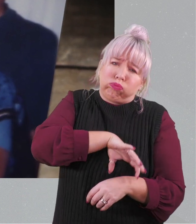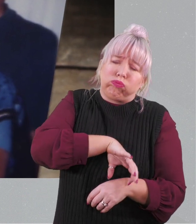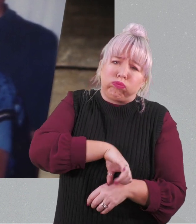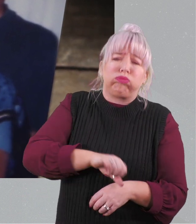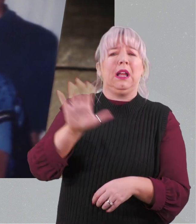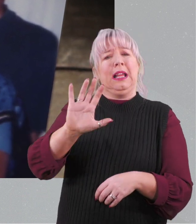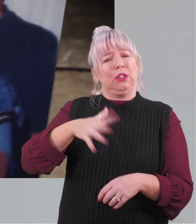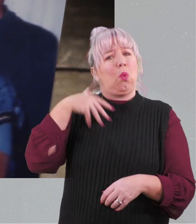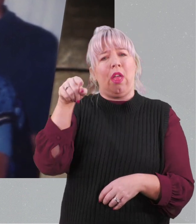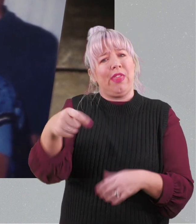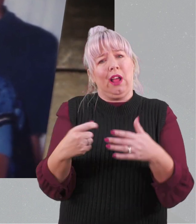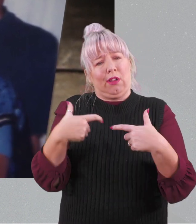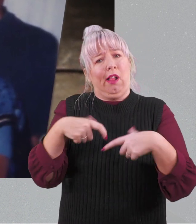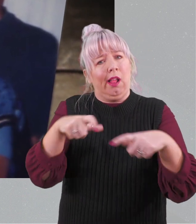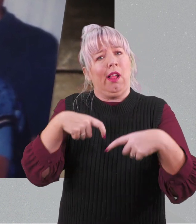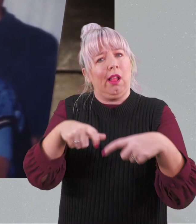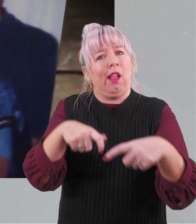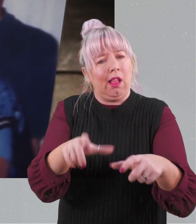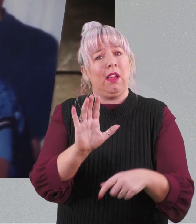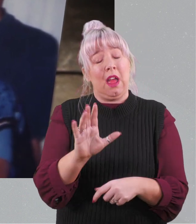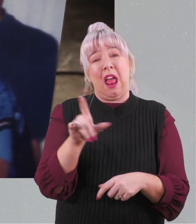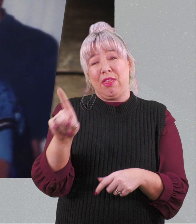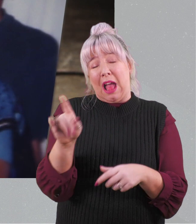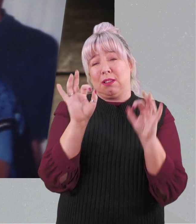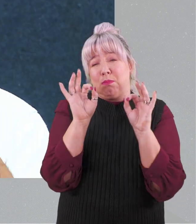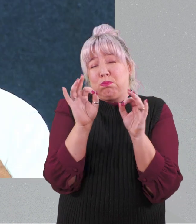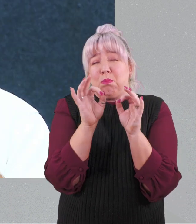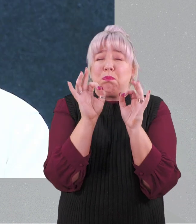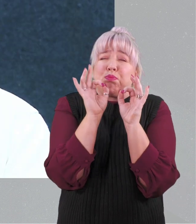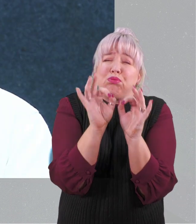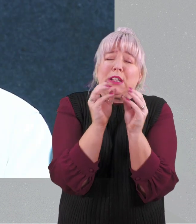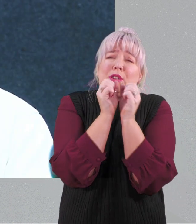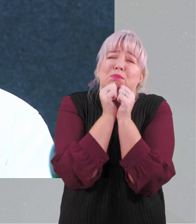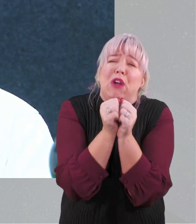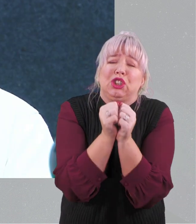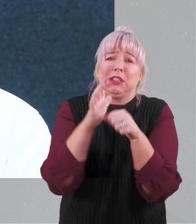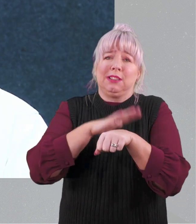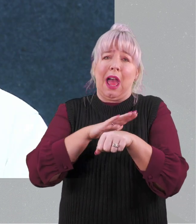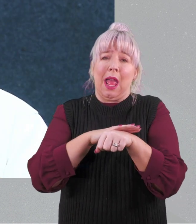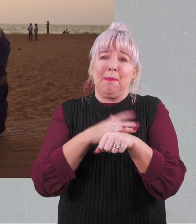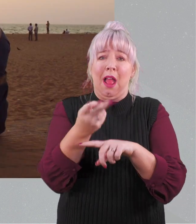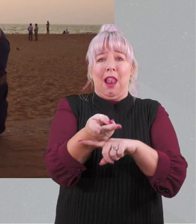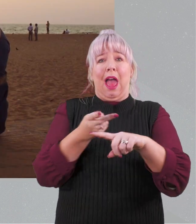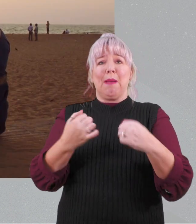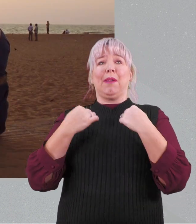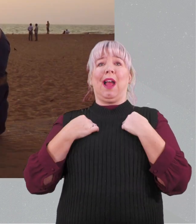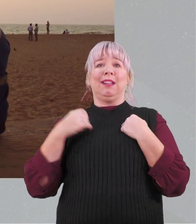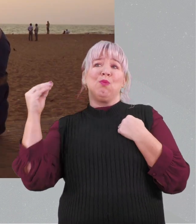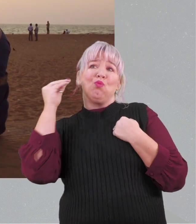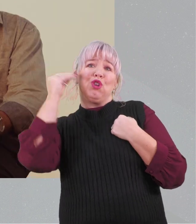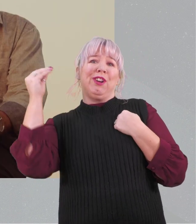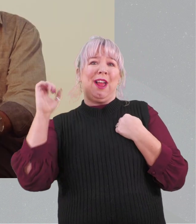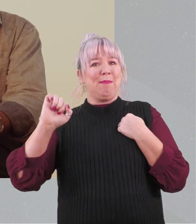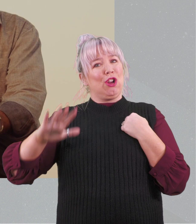may destroy themselves with that needless treatment. That's a precious time when I should have been receiving a